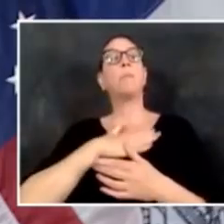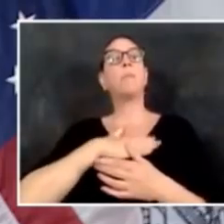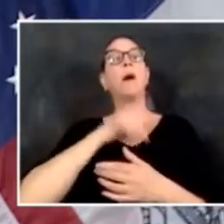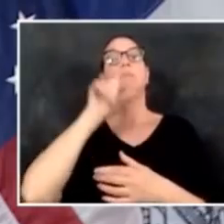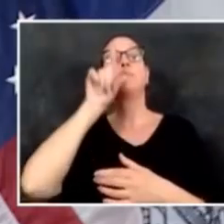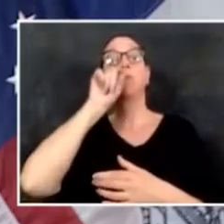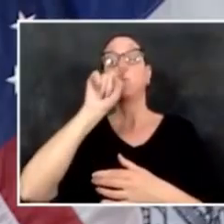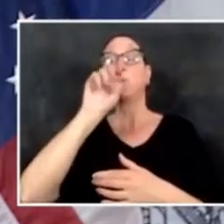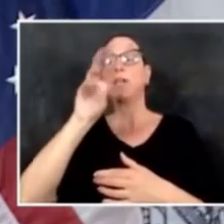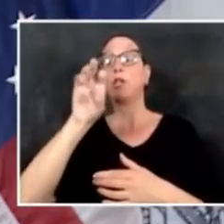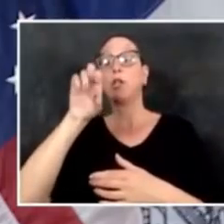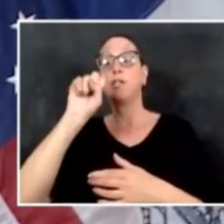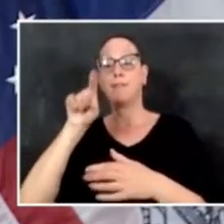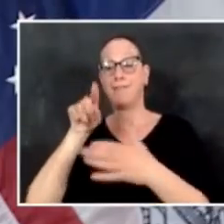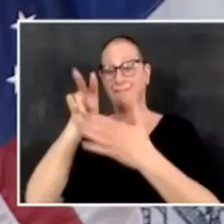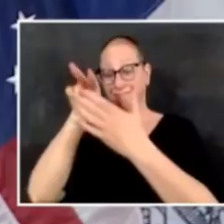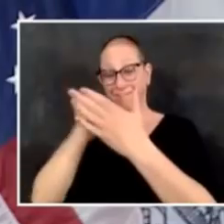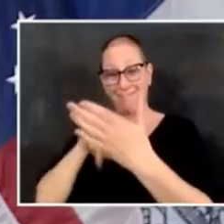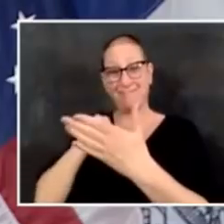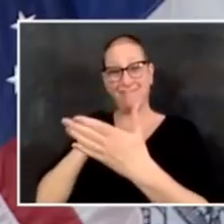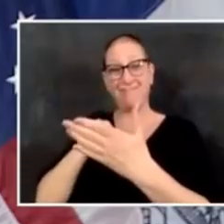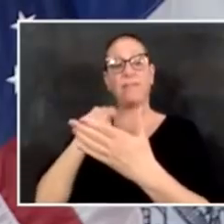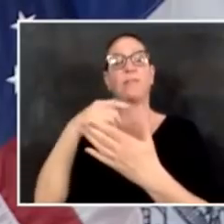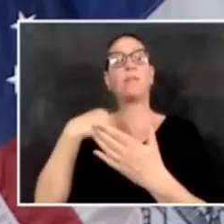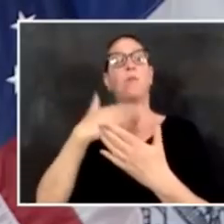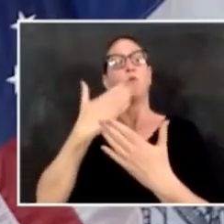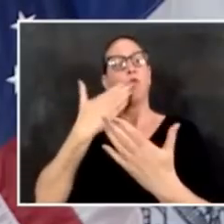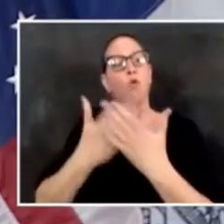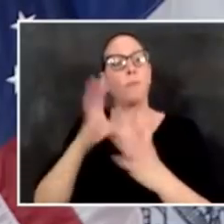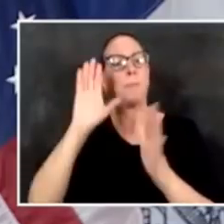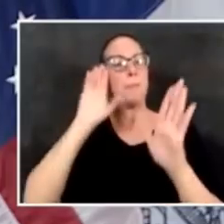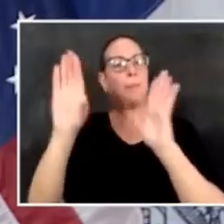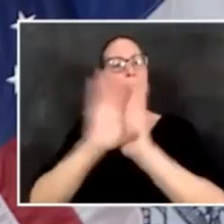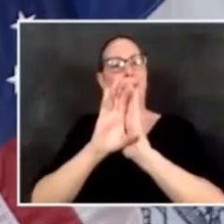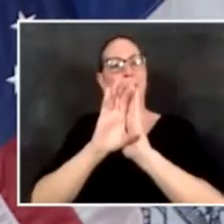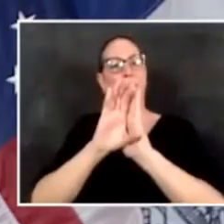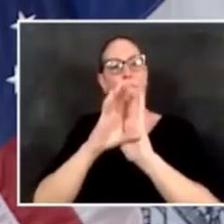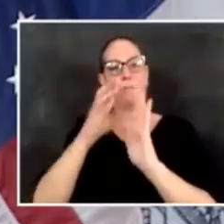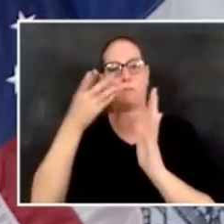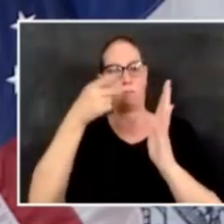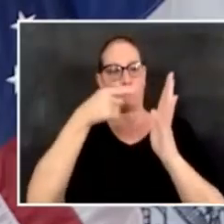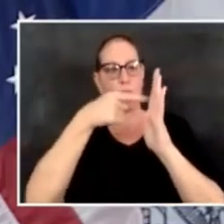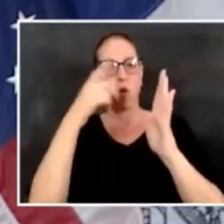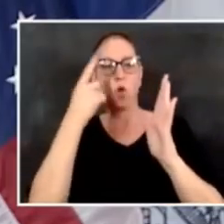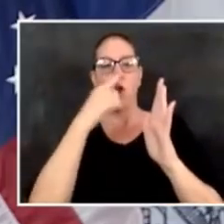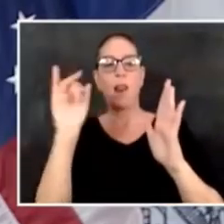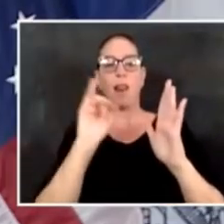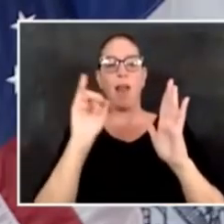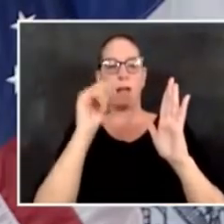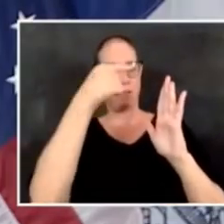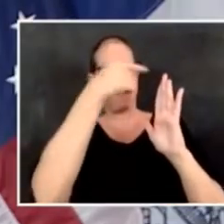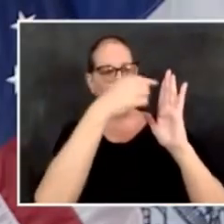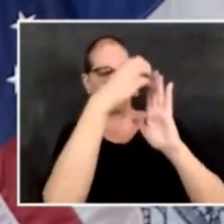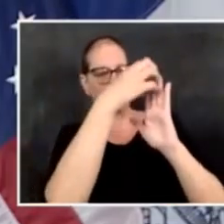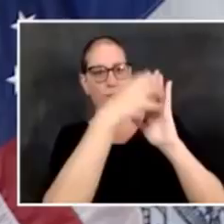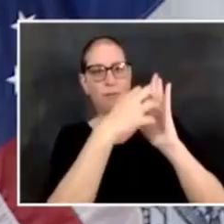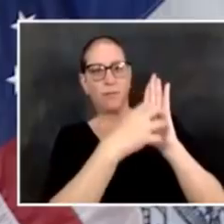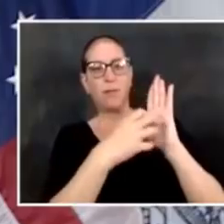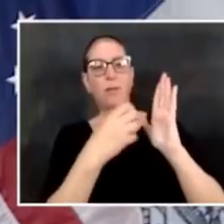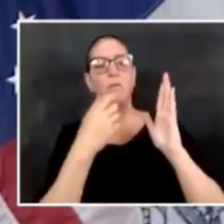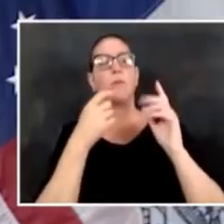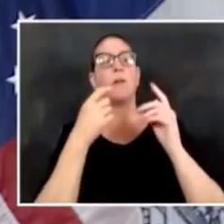incident occurred about 9 p.m. on Friday up in Upper Manhattan. I won't get into too specific